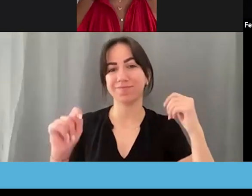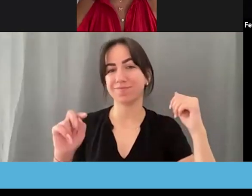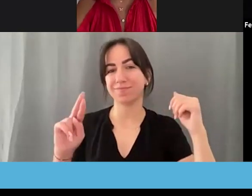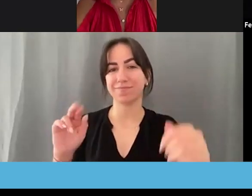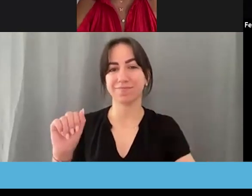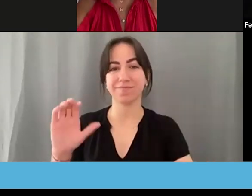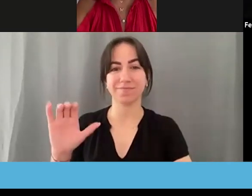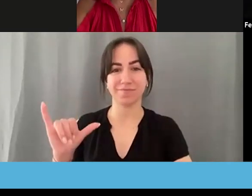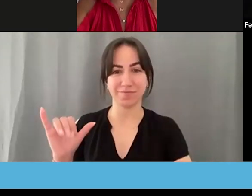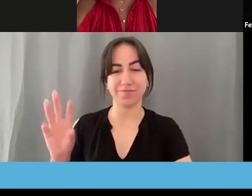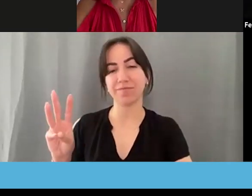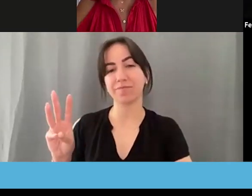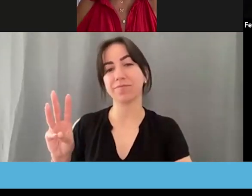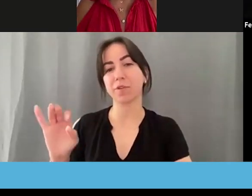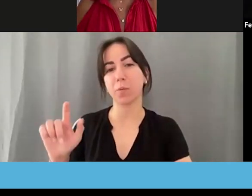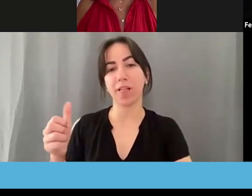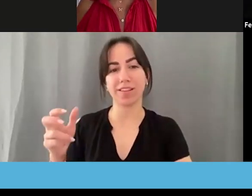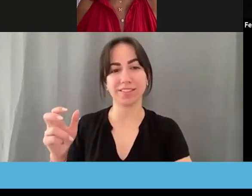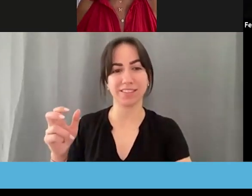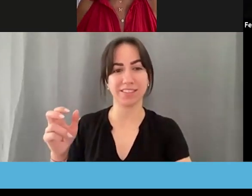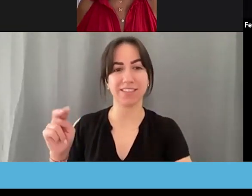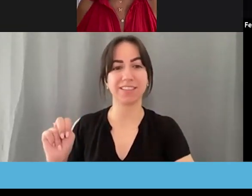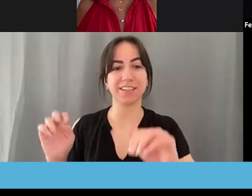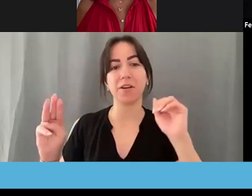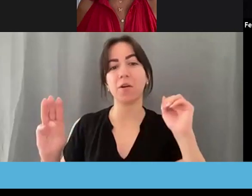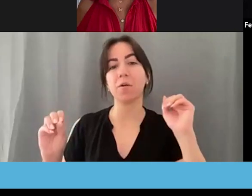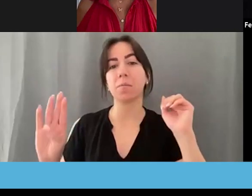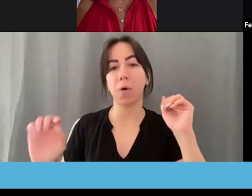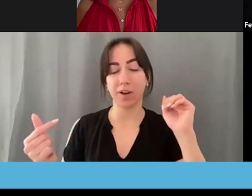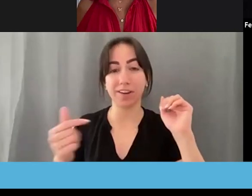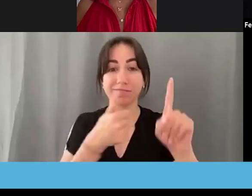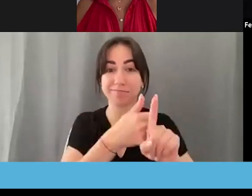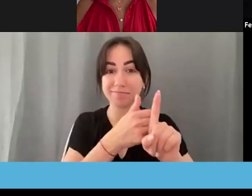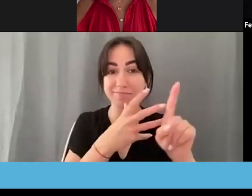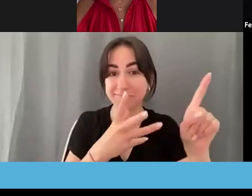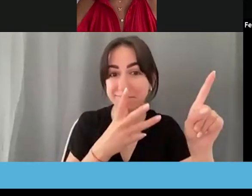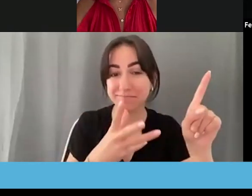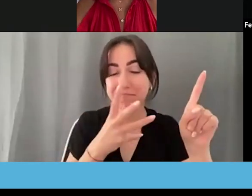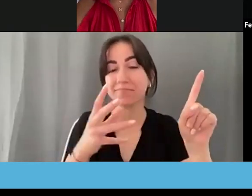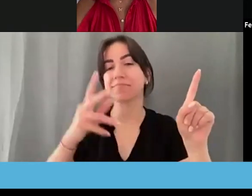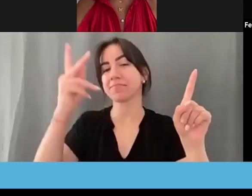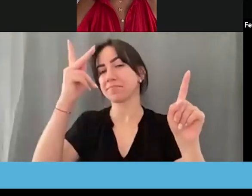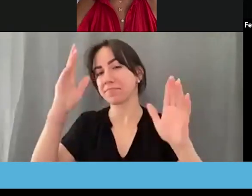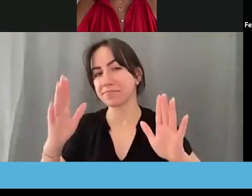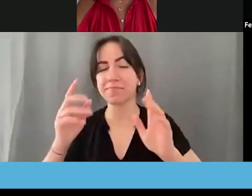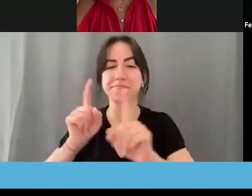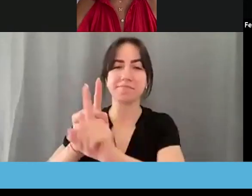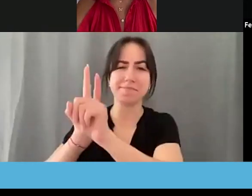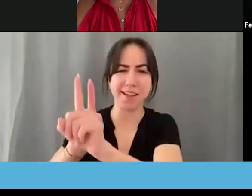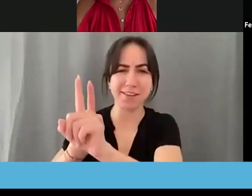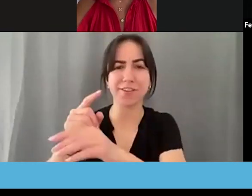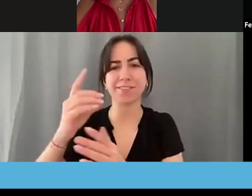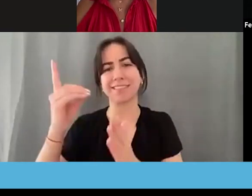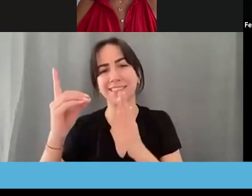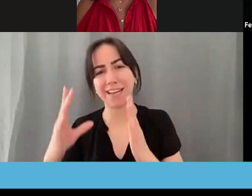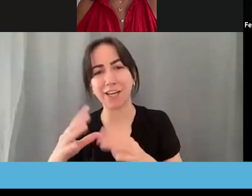Tracy Wilson Mourning. Tracy Wilson Mourning is a mother, a philanthropist or mentor. She is a